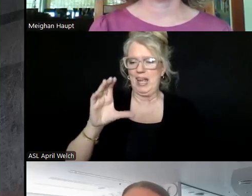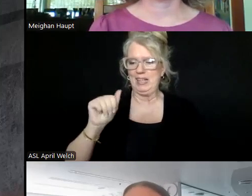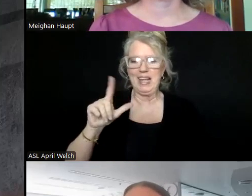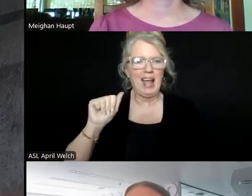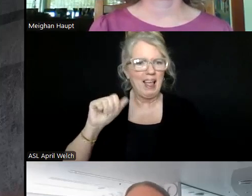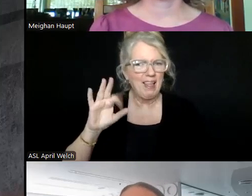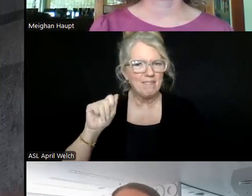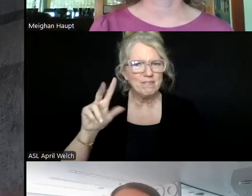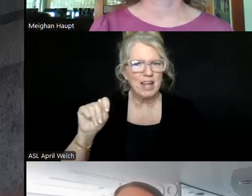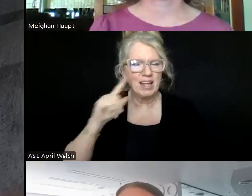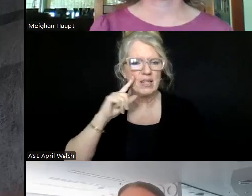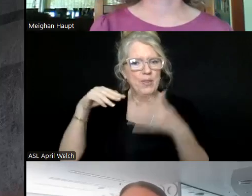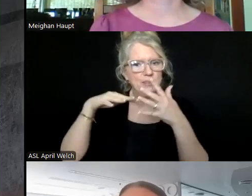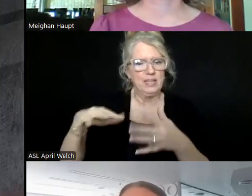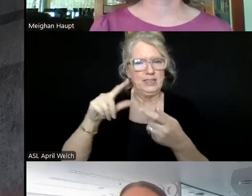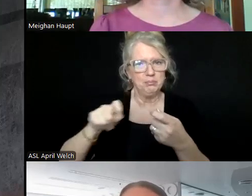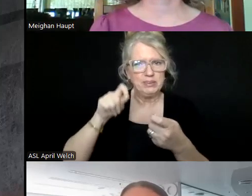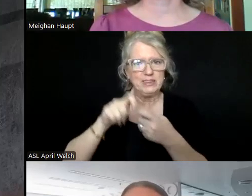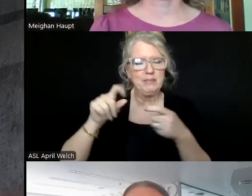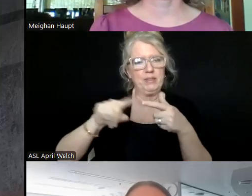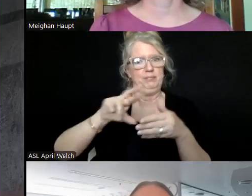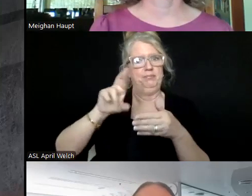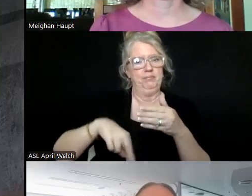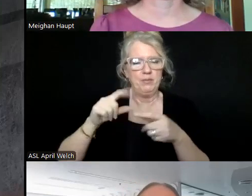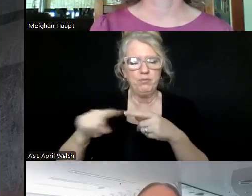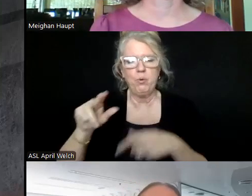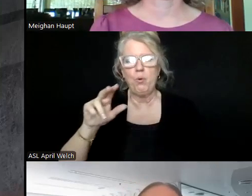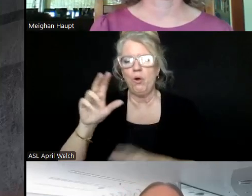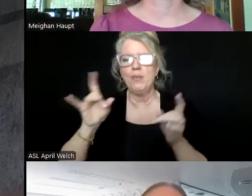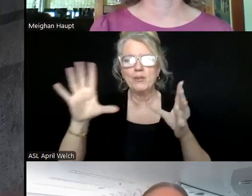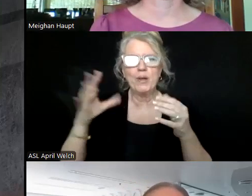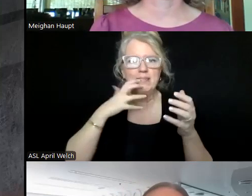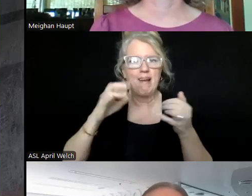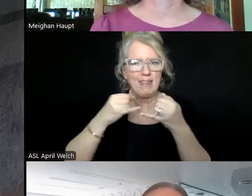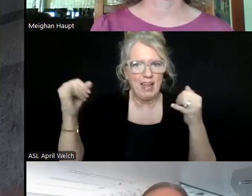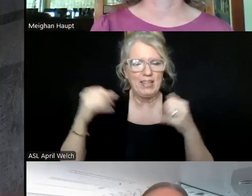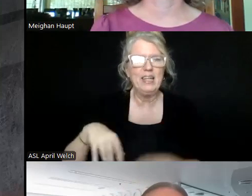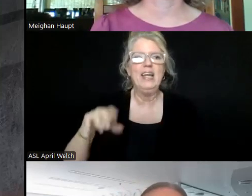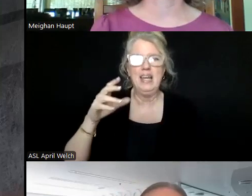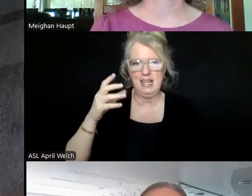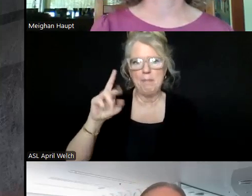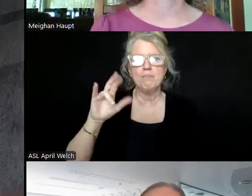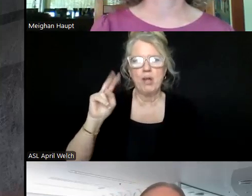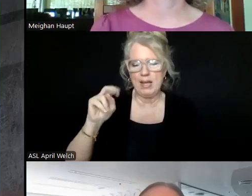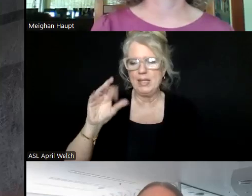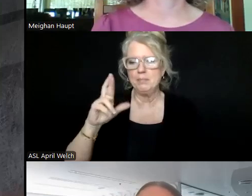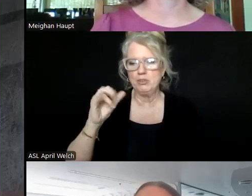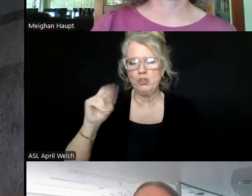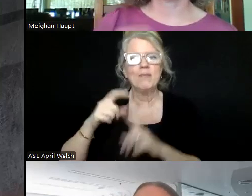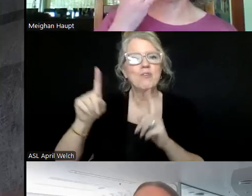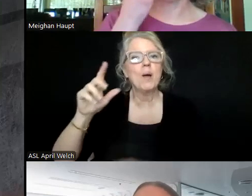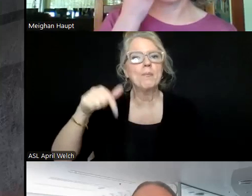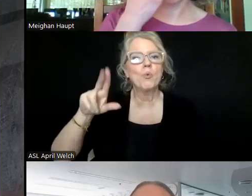studied specifically the outcomes on crisis hotlines, and Dr. Brian Machar and his team from Quebec that